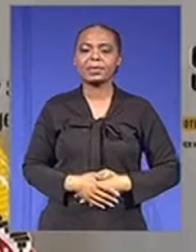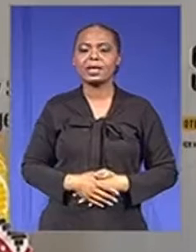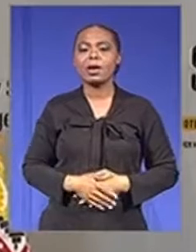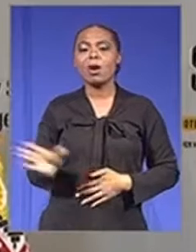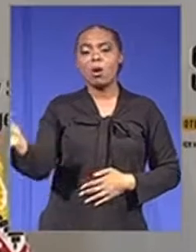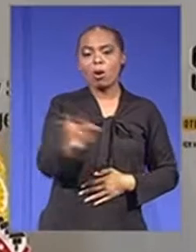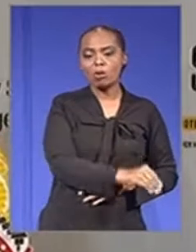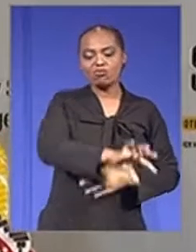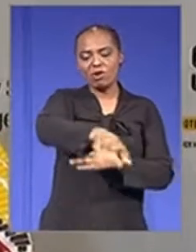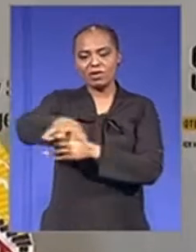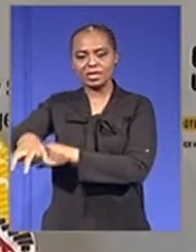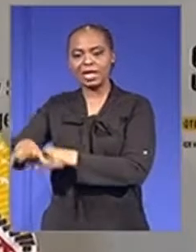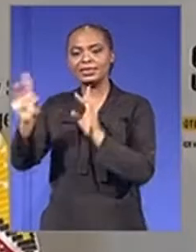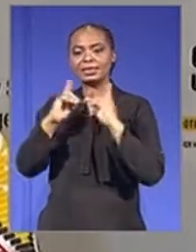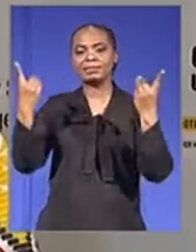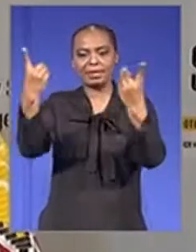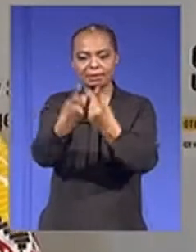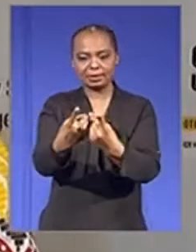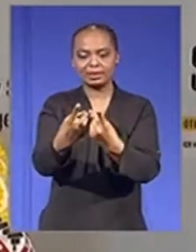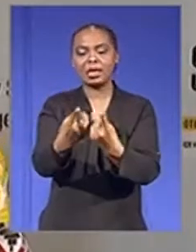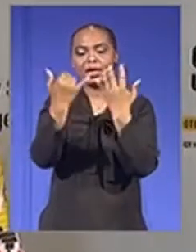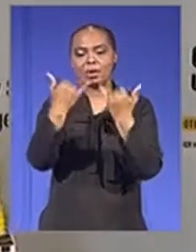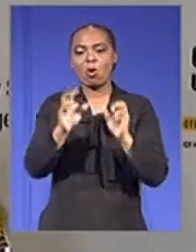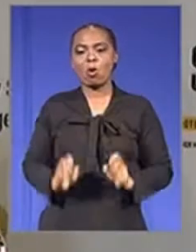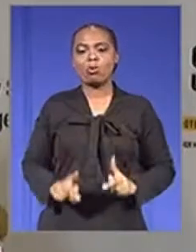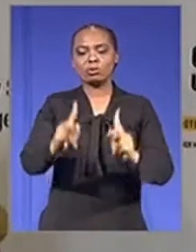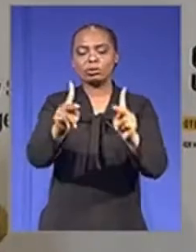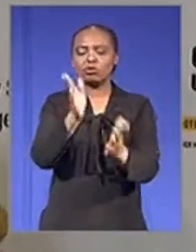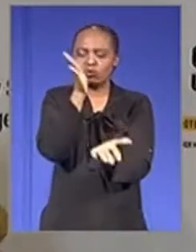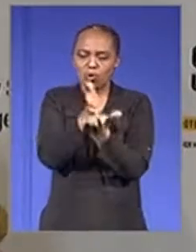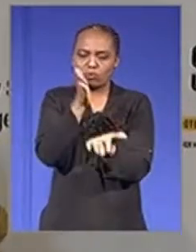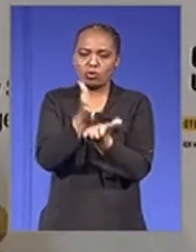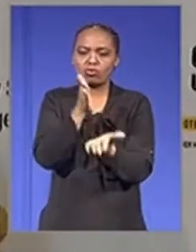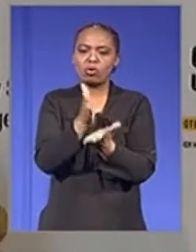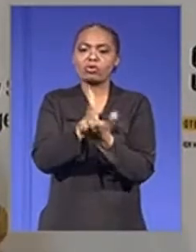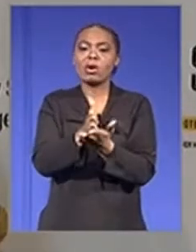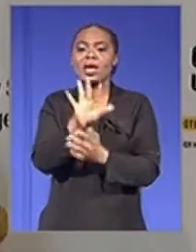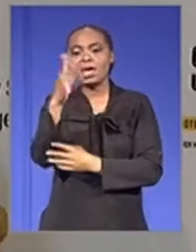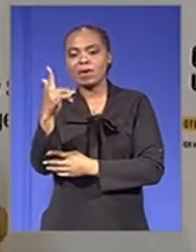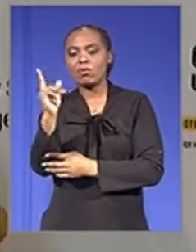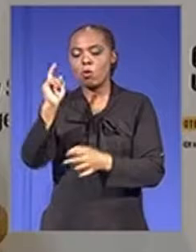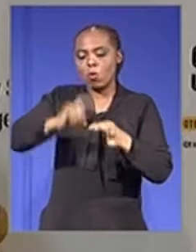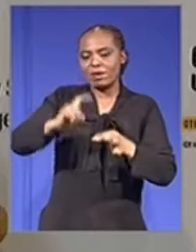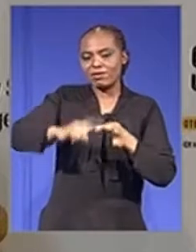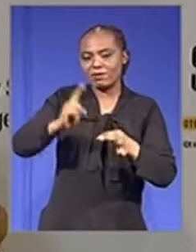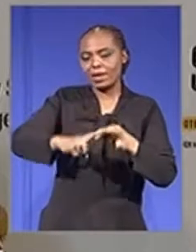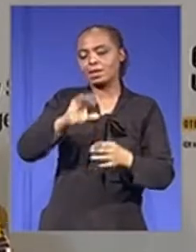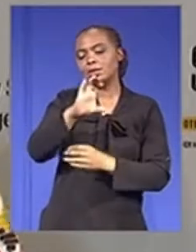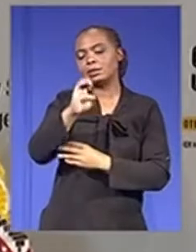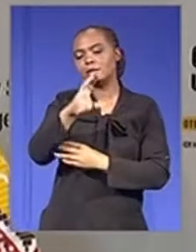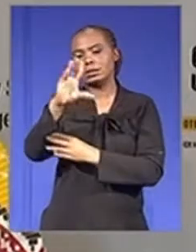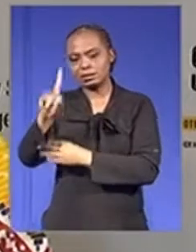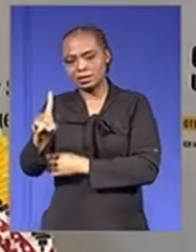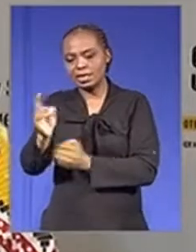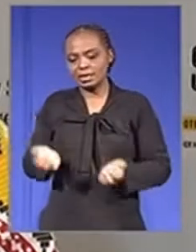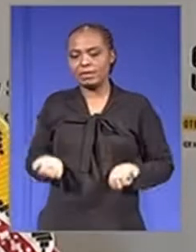provincial departments, let me take this opportunity to assure all qualifying ECD services that they will definitely receive